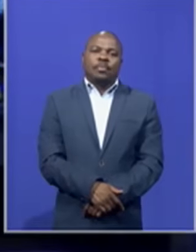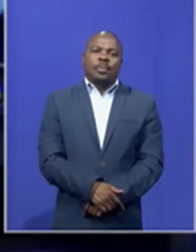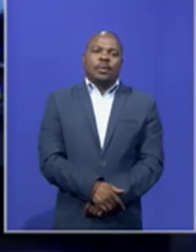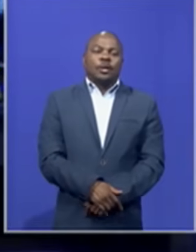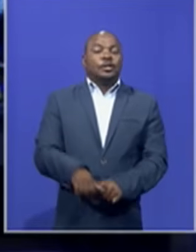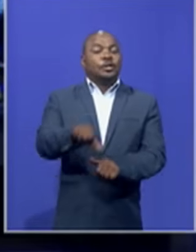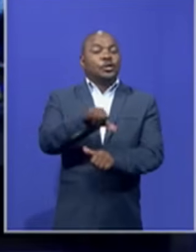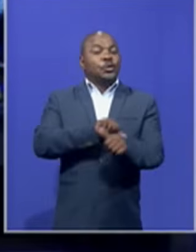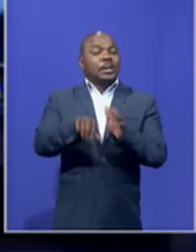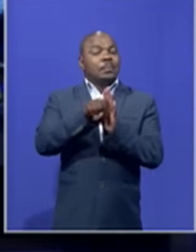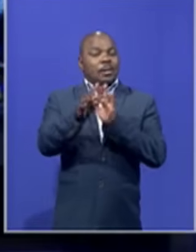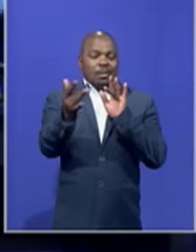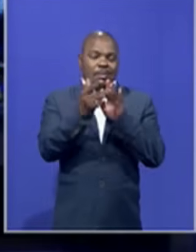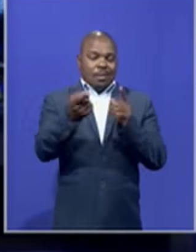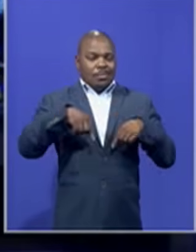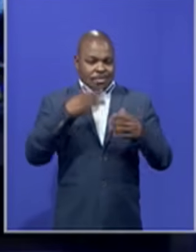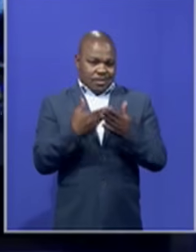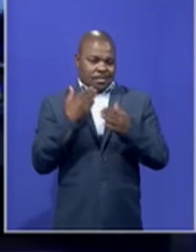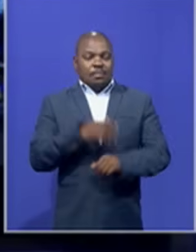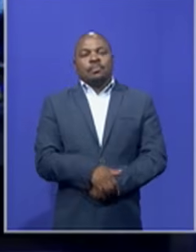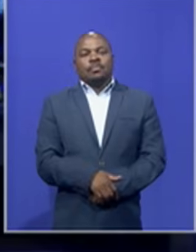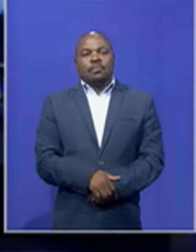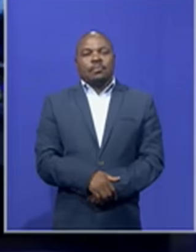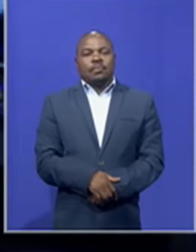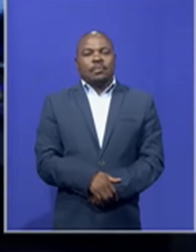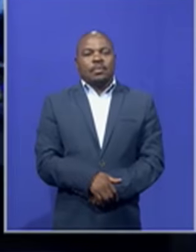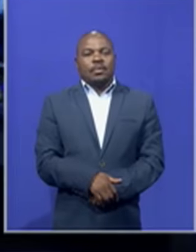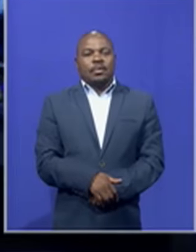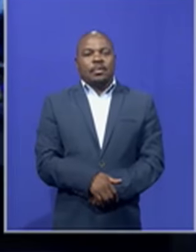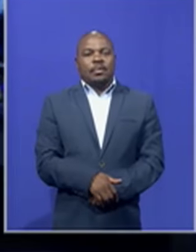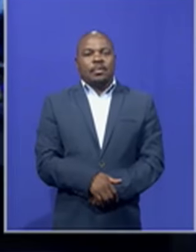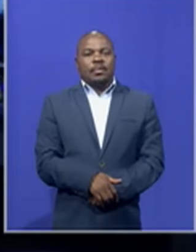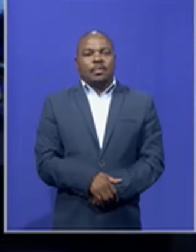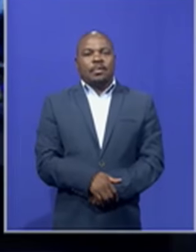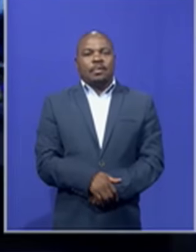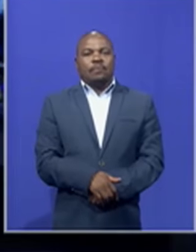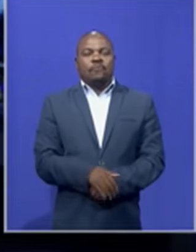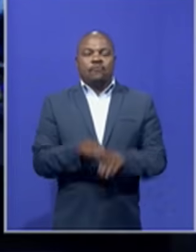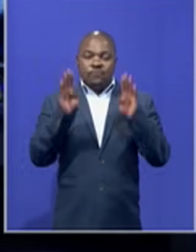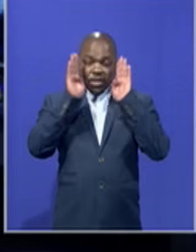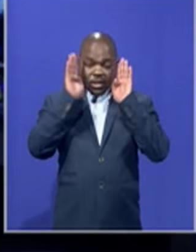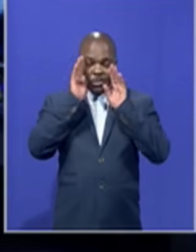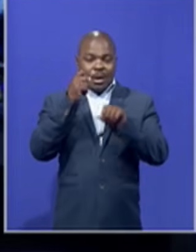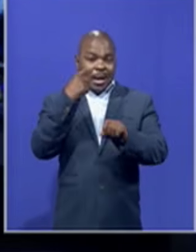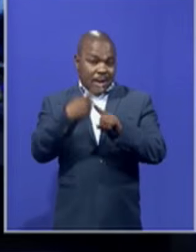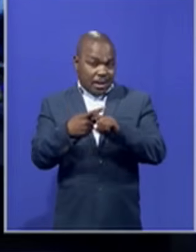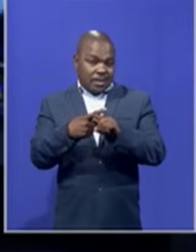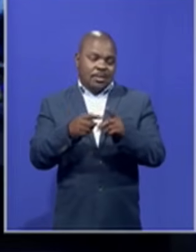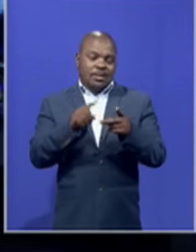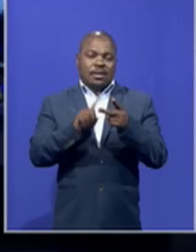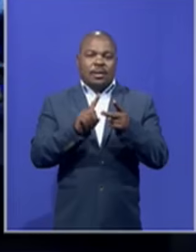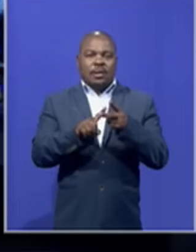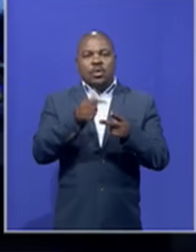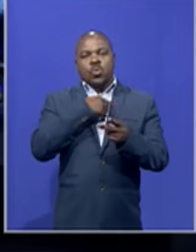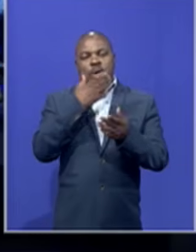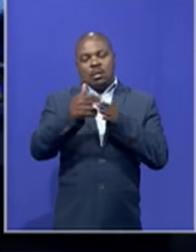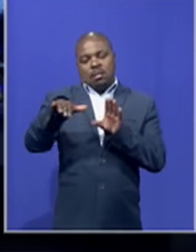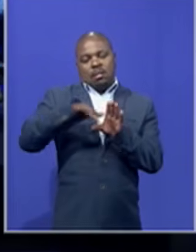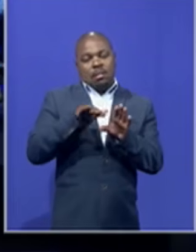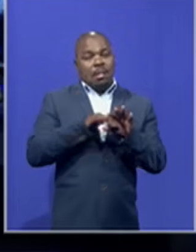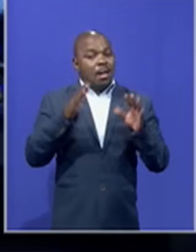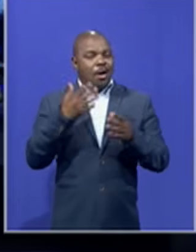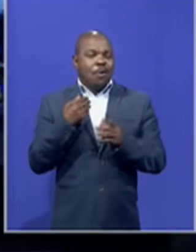Moyo ka ikopanya le rona o social media ka hare ya fumaneha ho Facebook ka ditaba dikgang_x ke @ditaba_dikgang lo phisa ditabeng